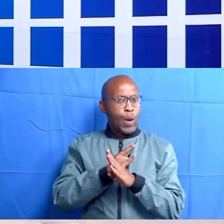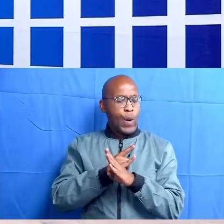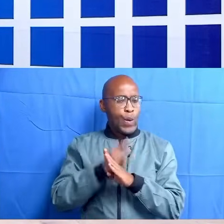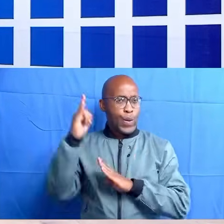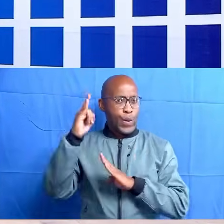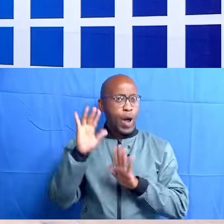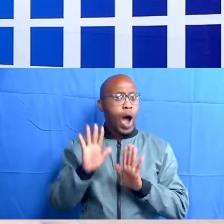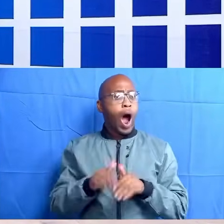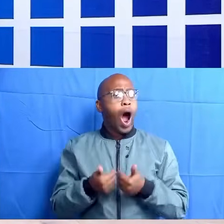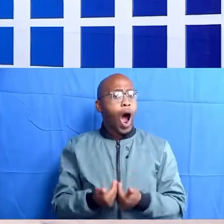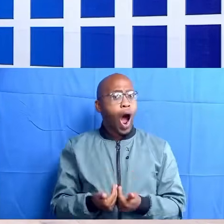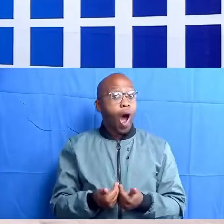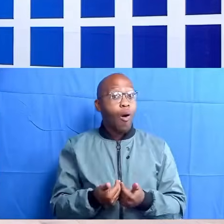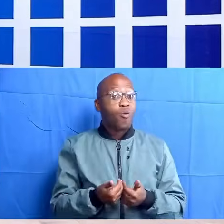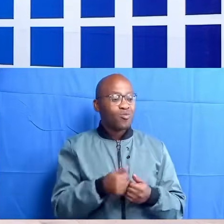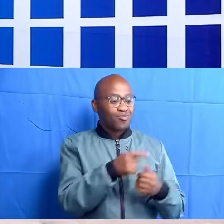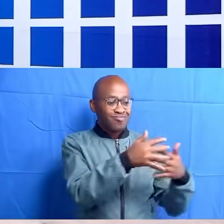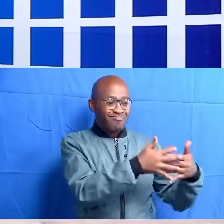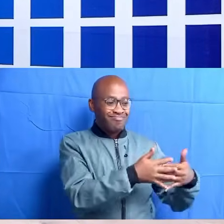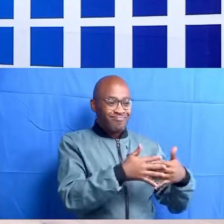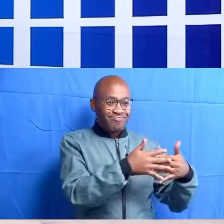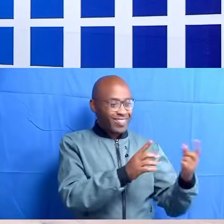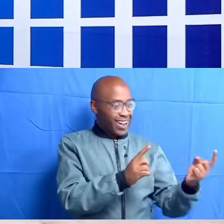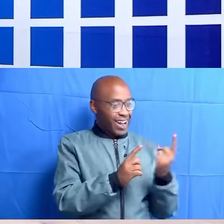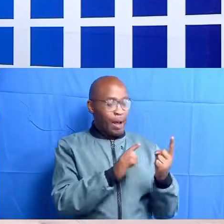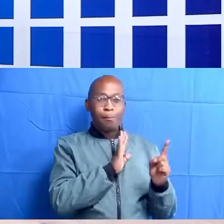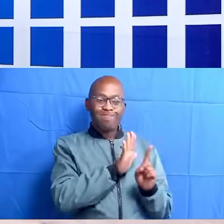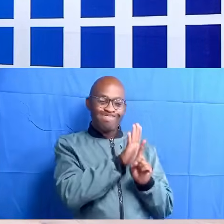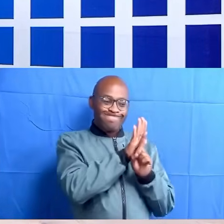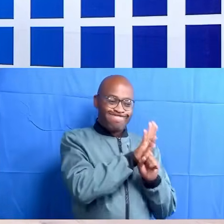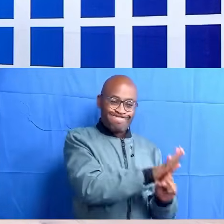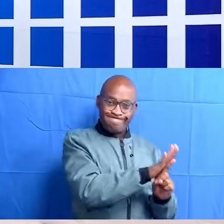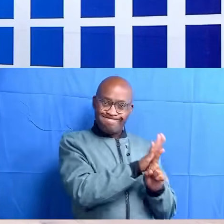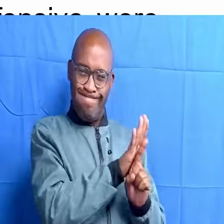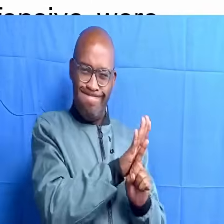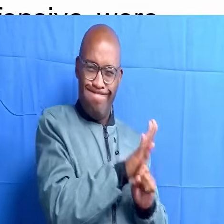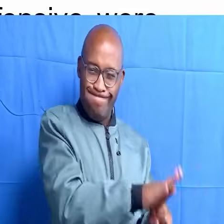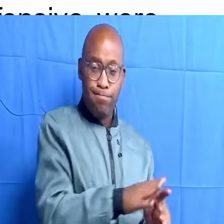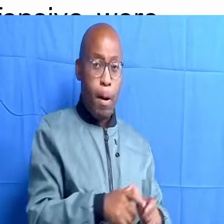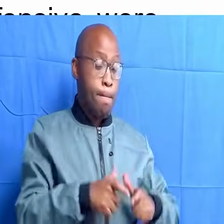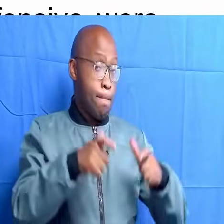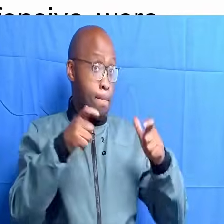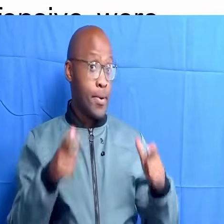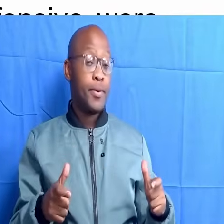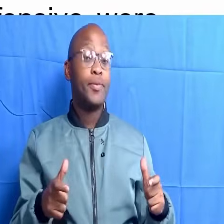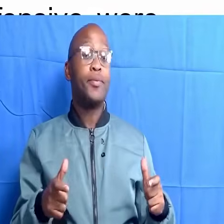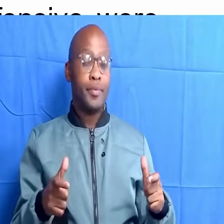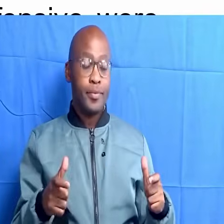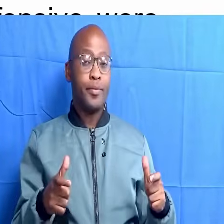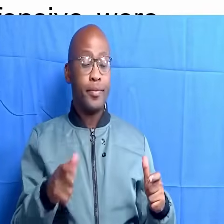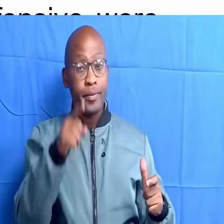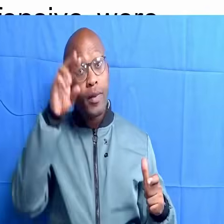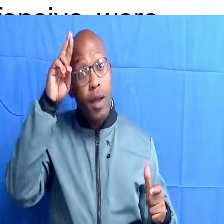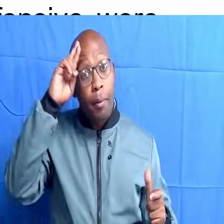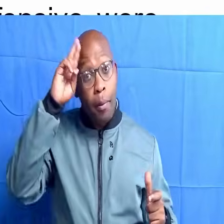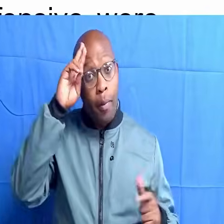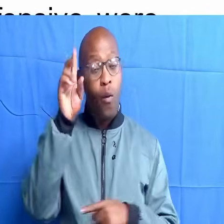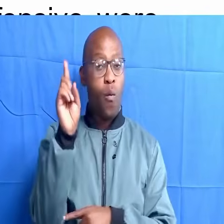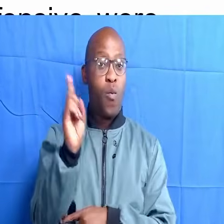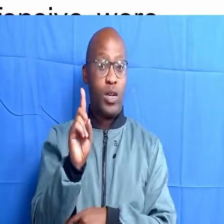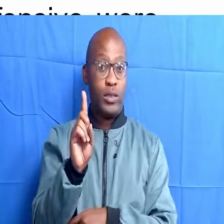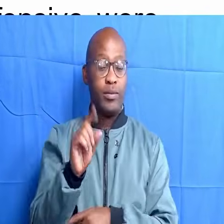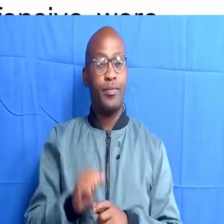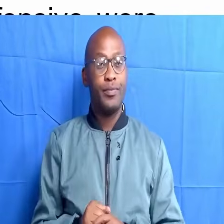States of America strategies ineffective to a great extent. Now, remember, you